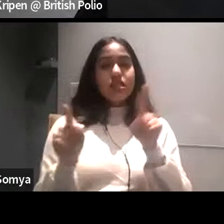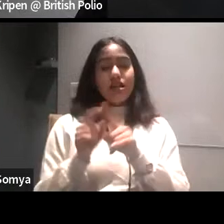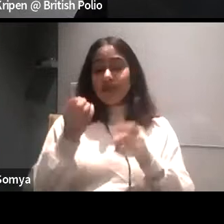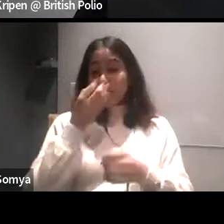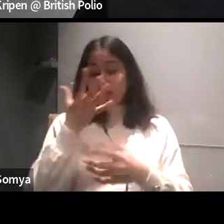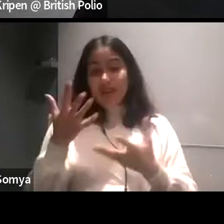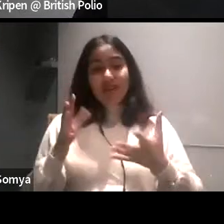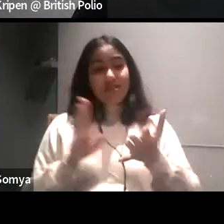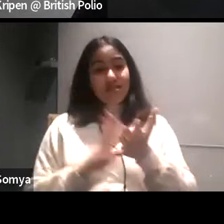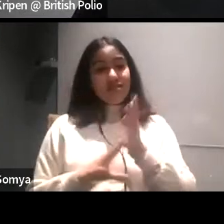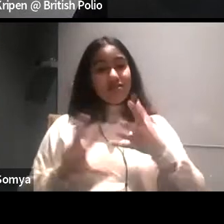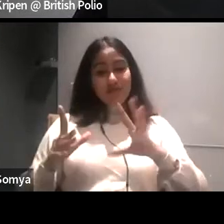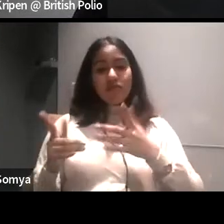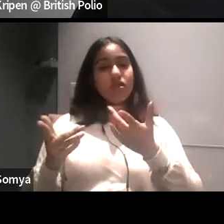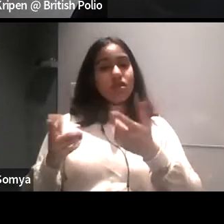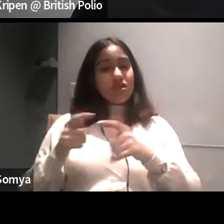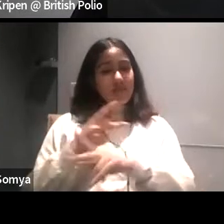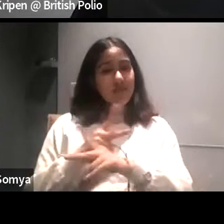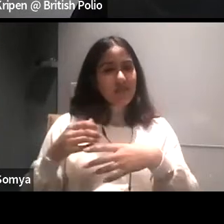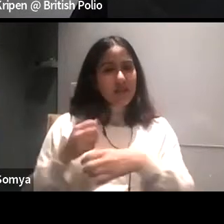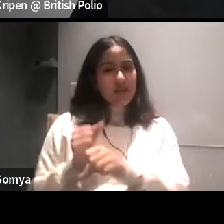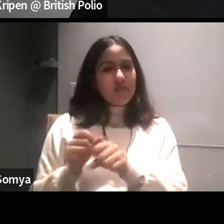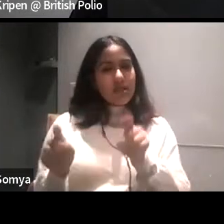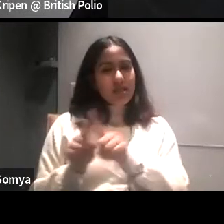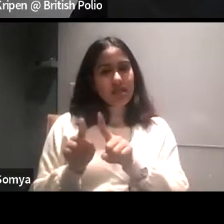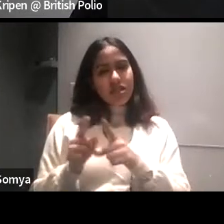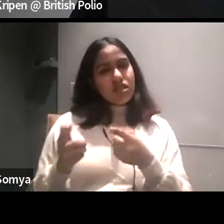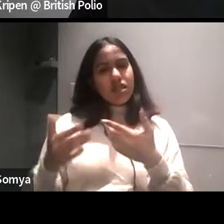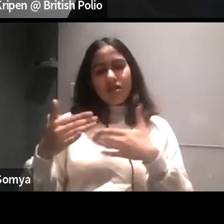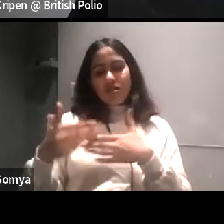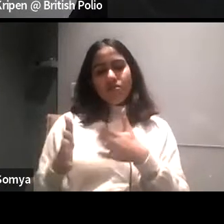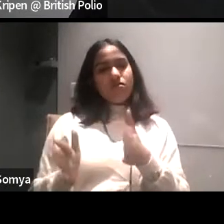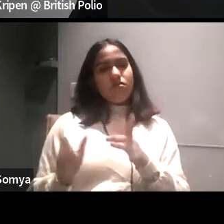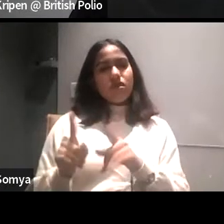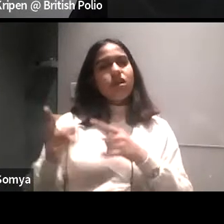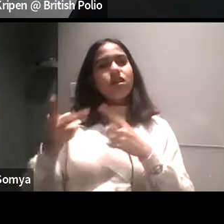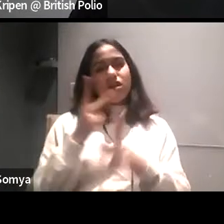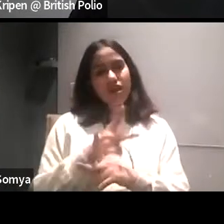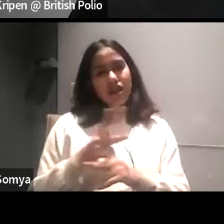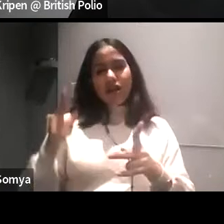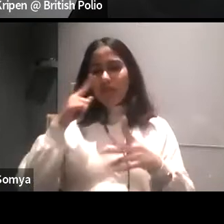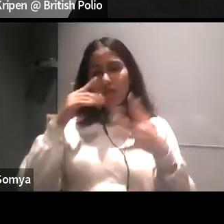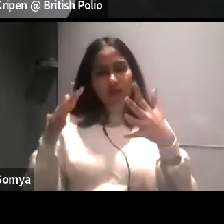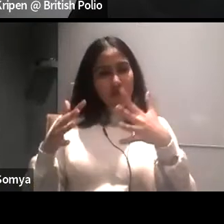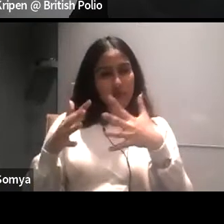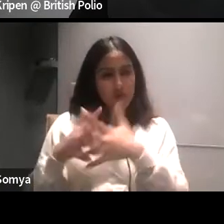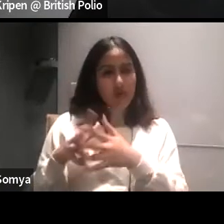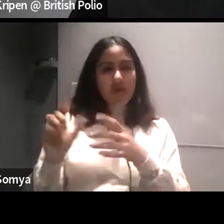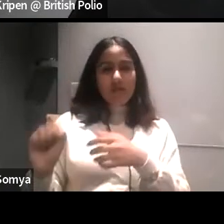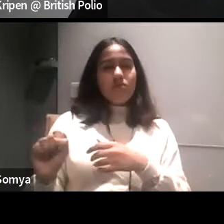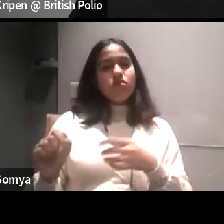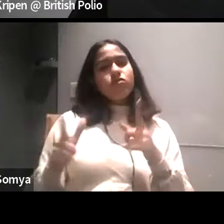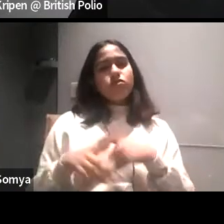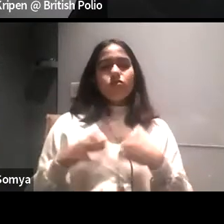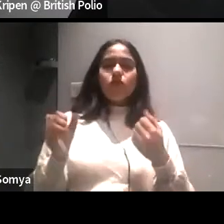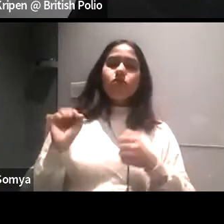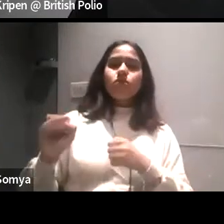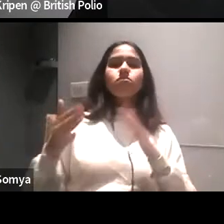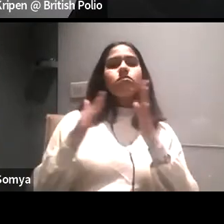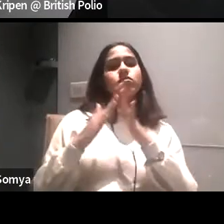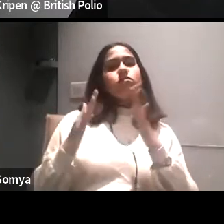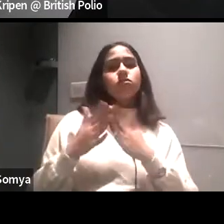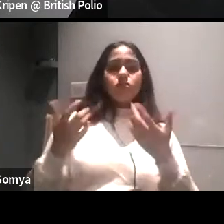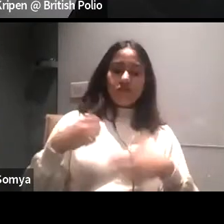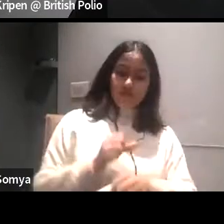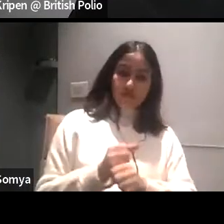flour-made material for eating. And that has grown up in leaps and bounds because of these different type of women, differently able women being employed at their homes. They